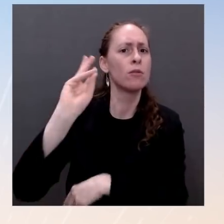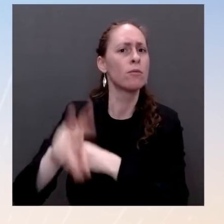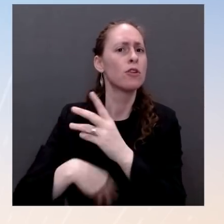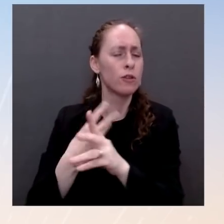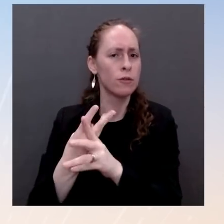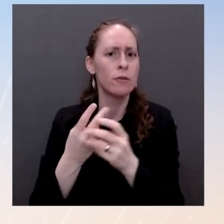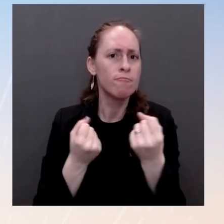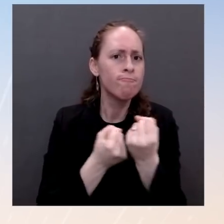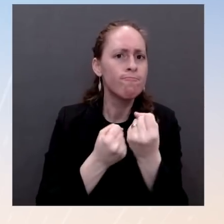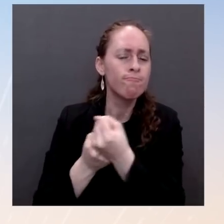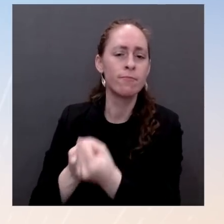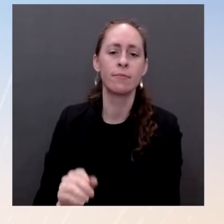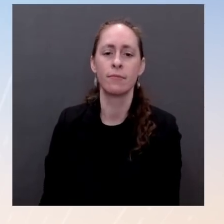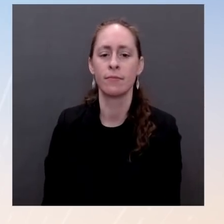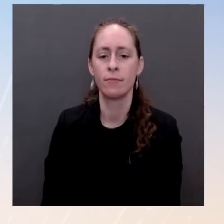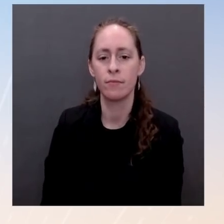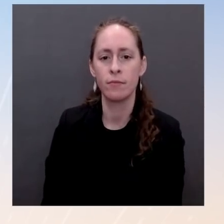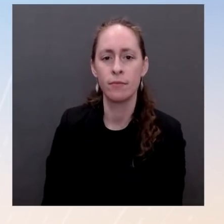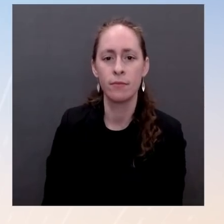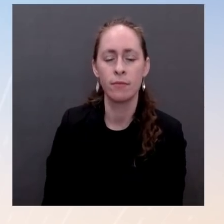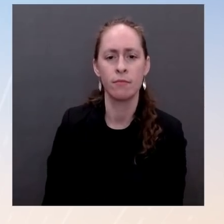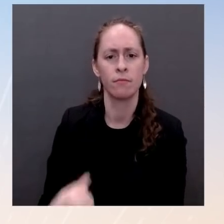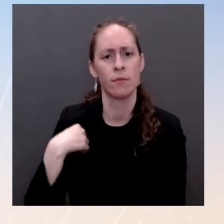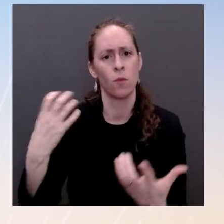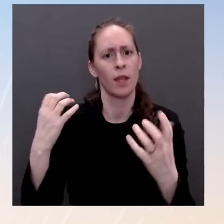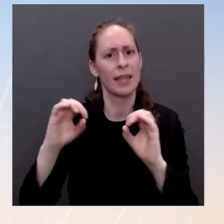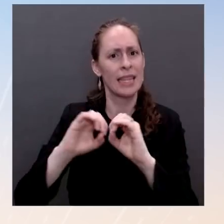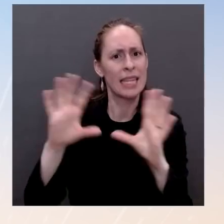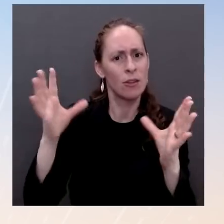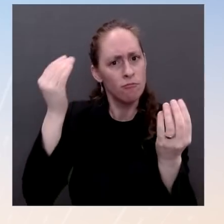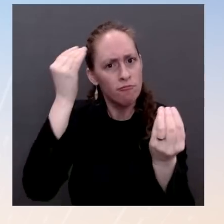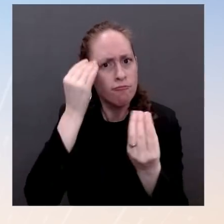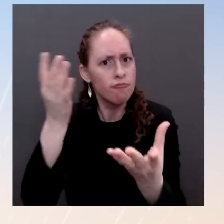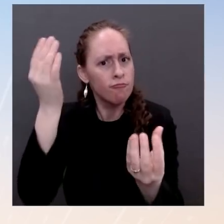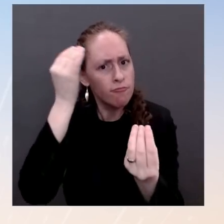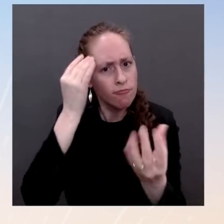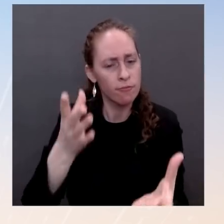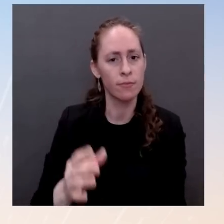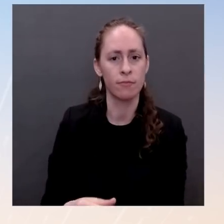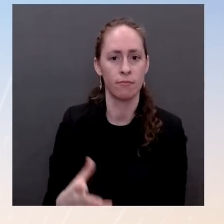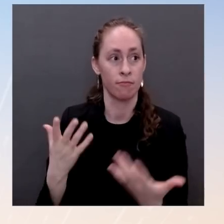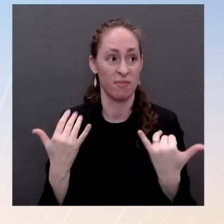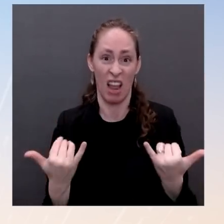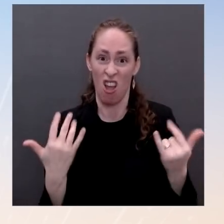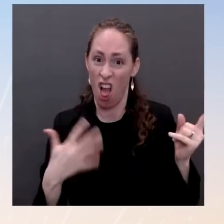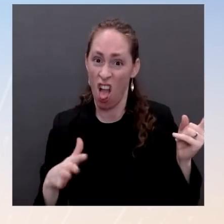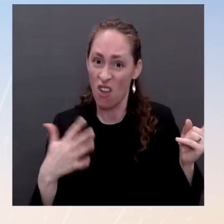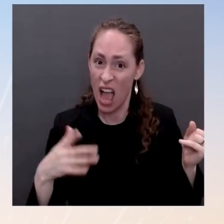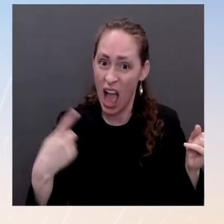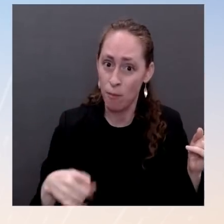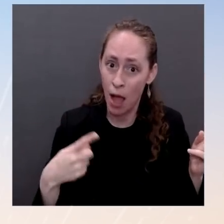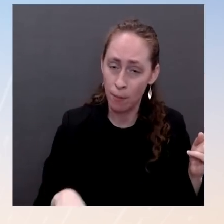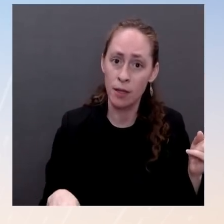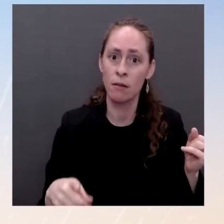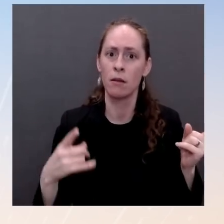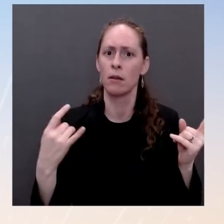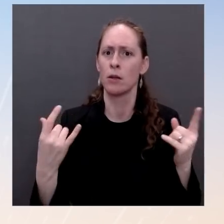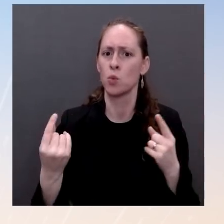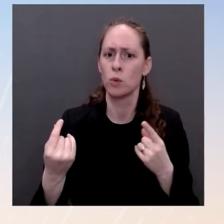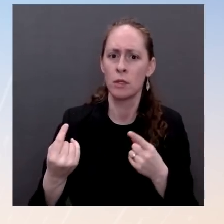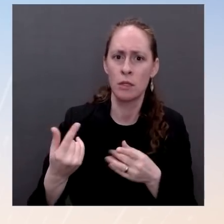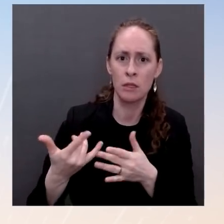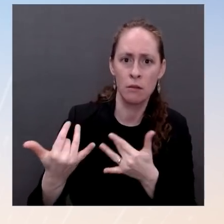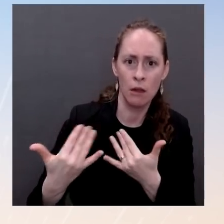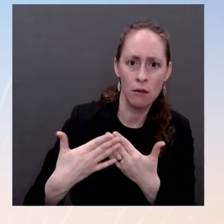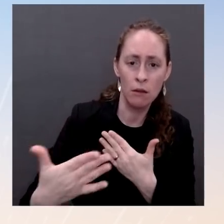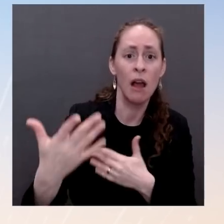we're prepared to take, what's at stake for the United States and the world, and how this will impact us here at home. In terms of why today, it wasn't based on, obviously,